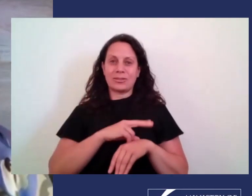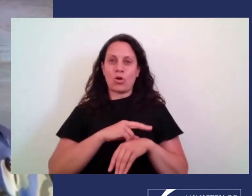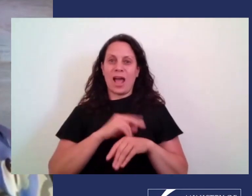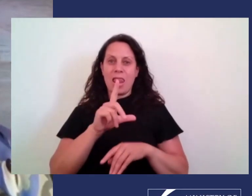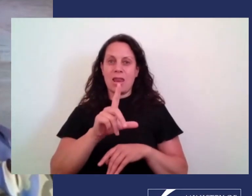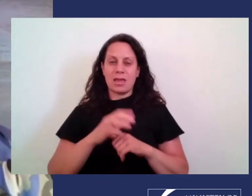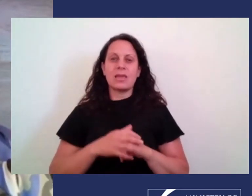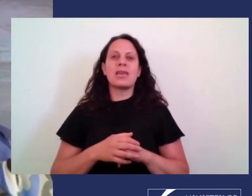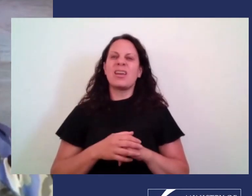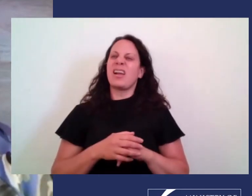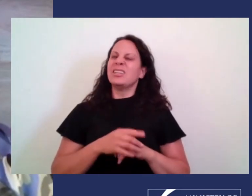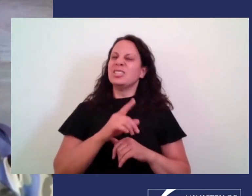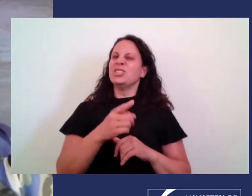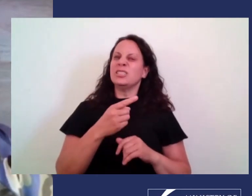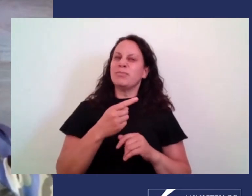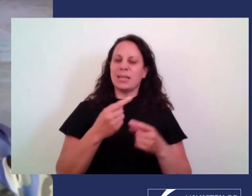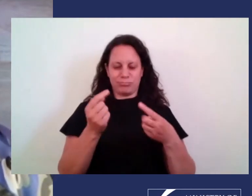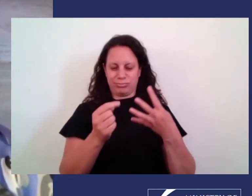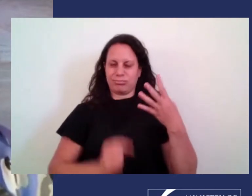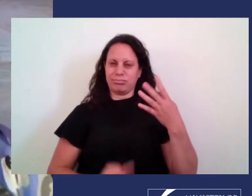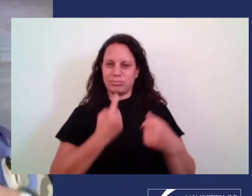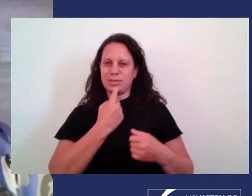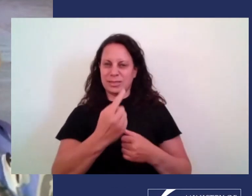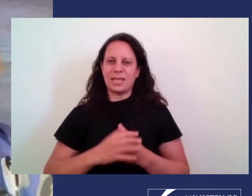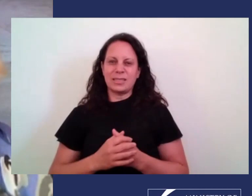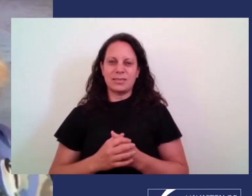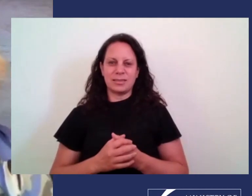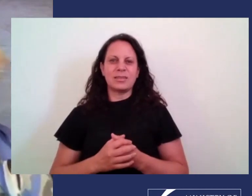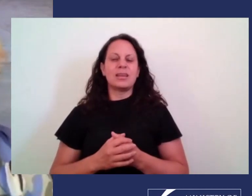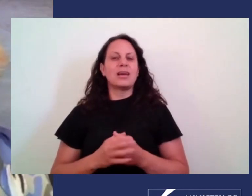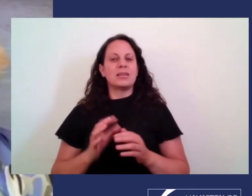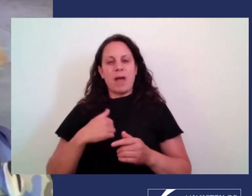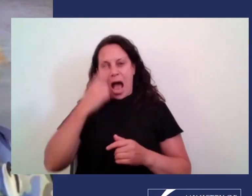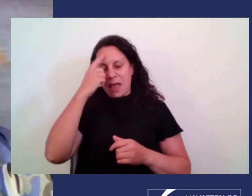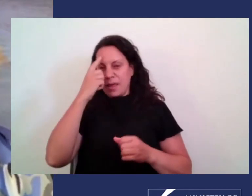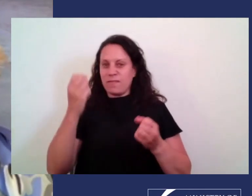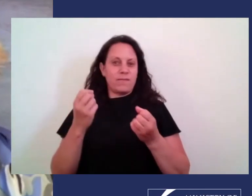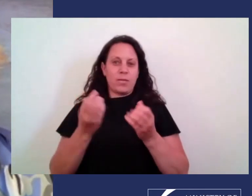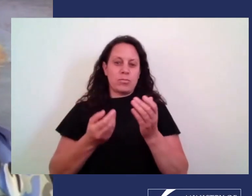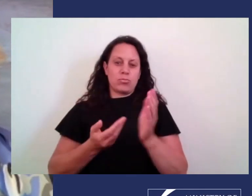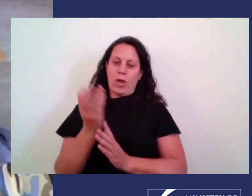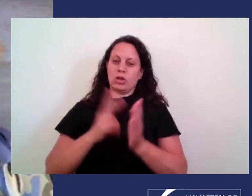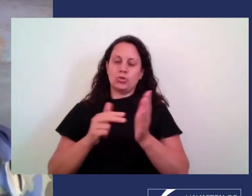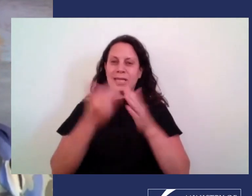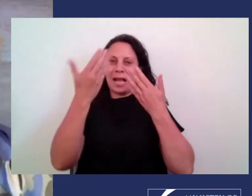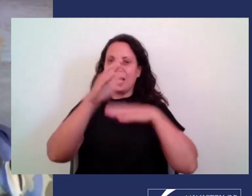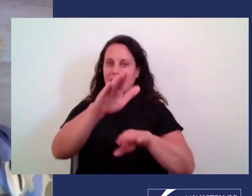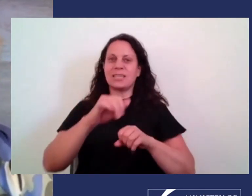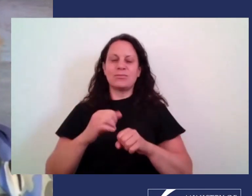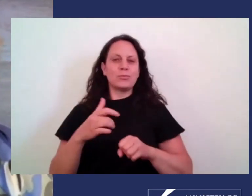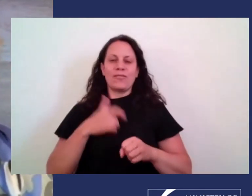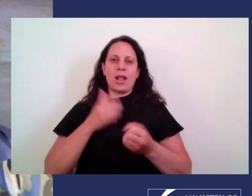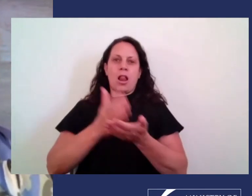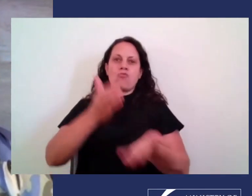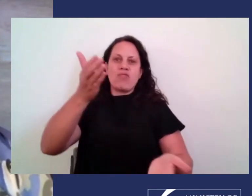this rarefied experience, and it hasn't been made real for many parts of the country so far.